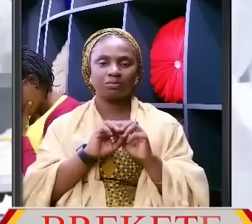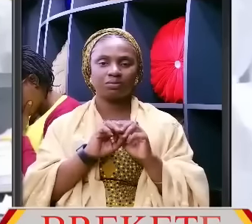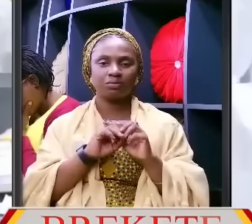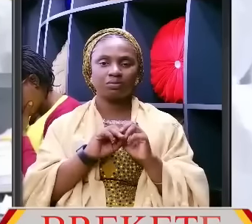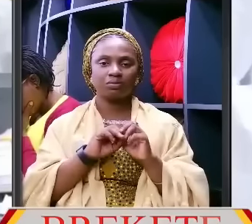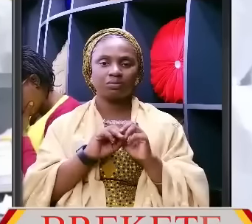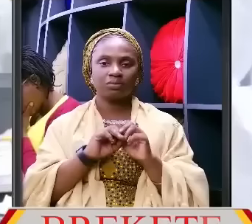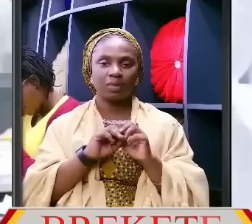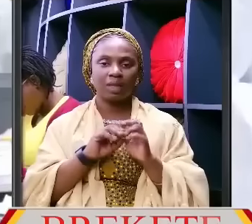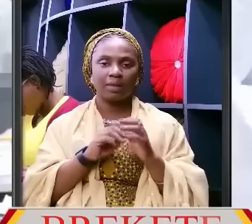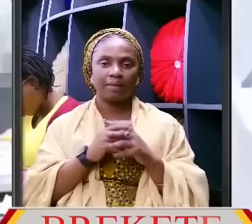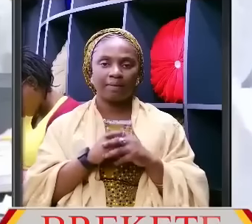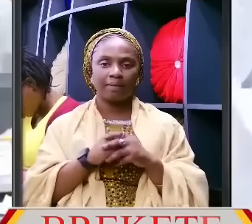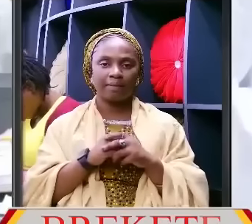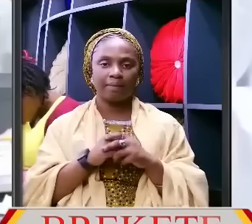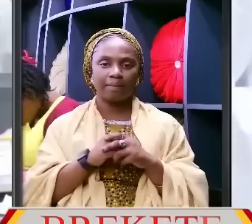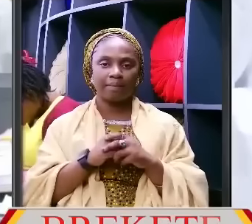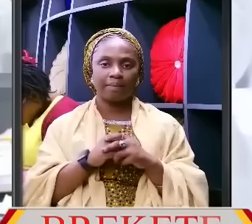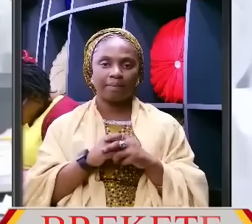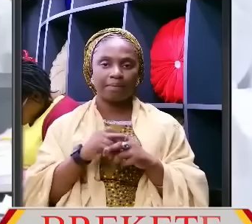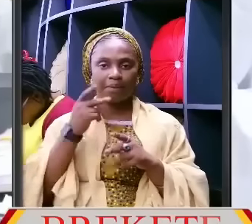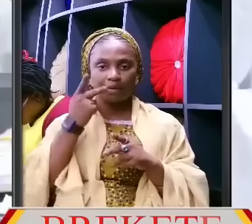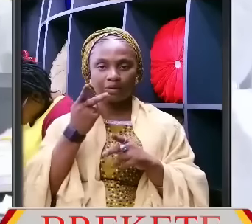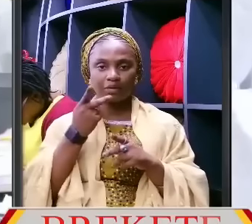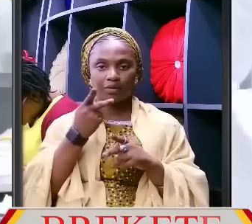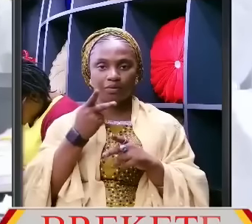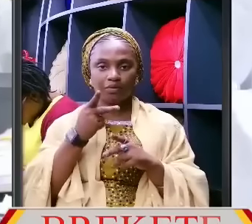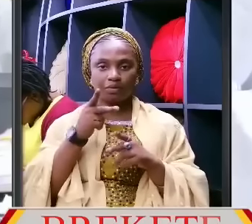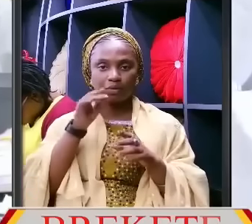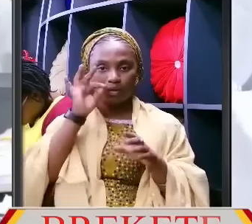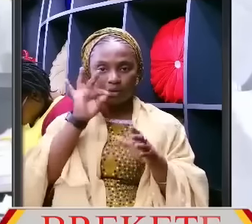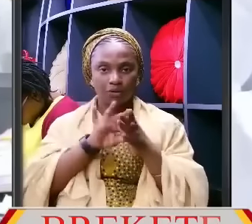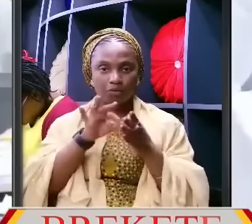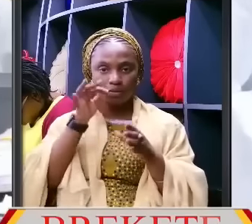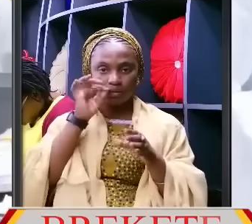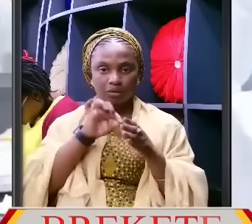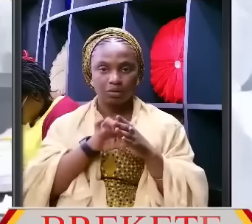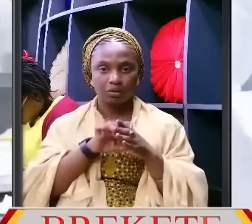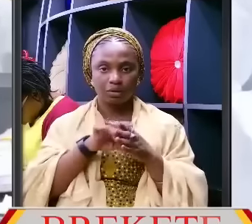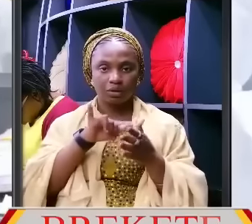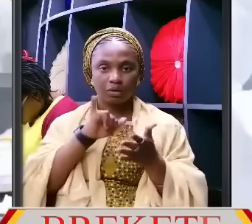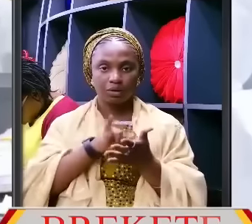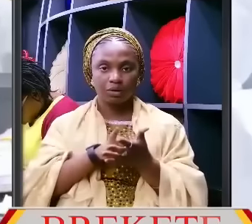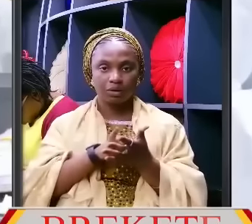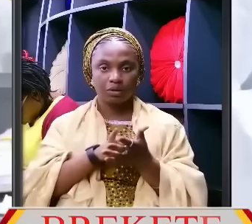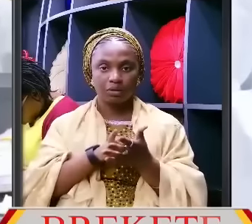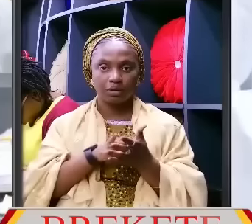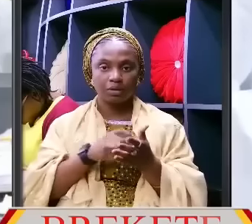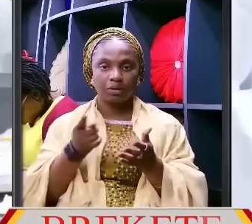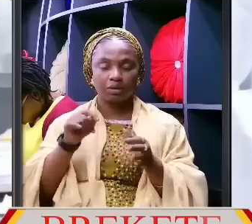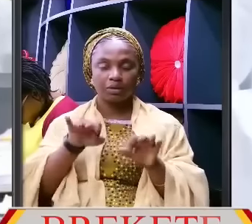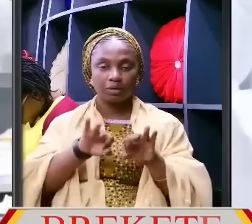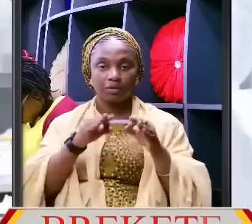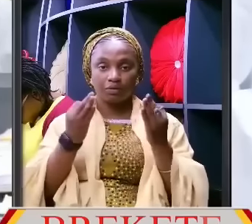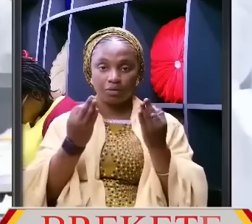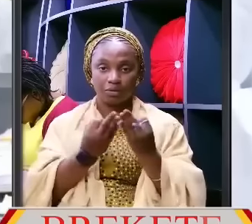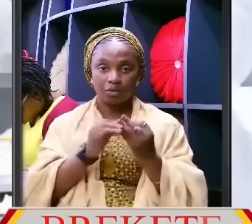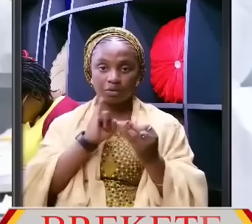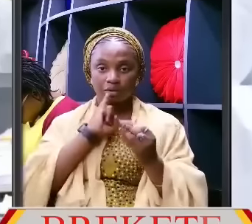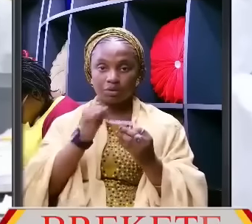it's a family house, okay. Then they still investigate and discover that the family house belongs to Momo.